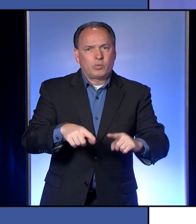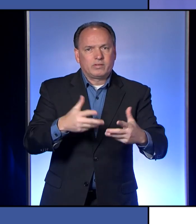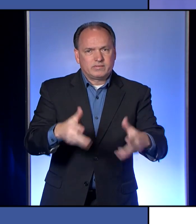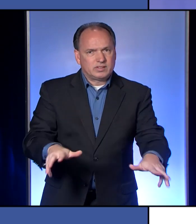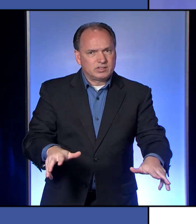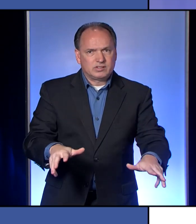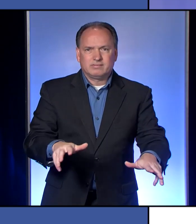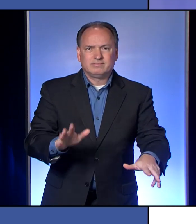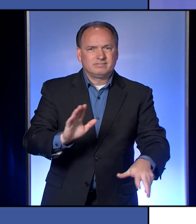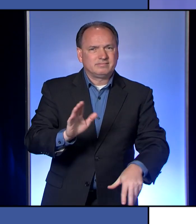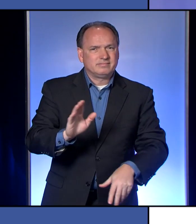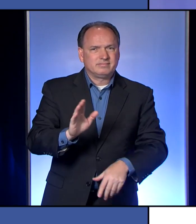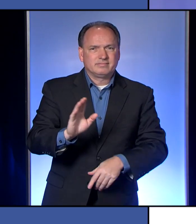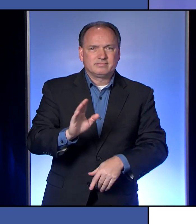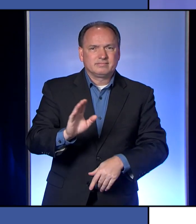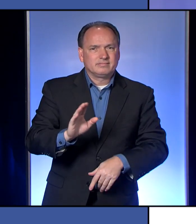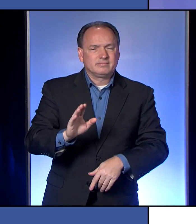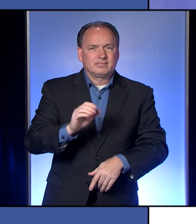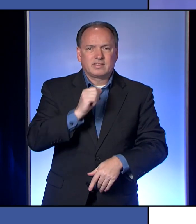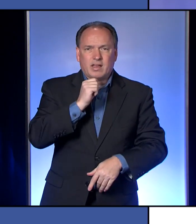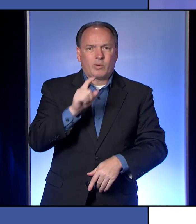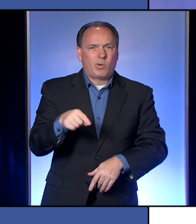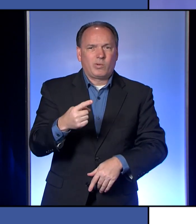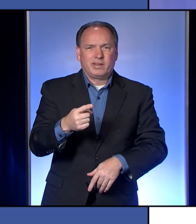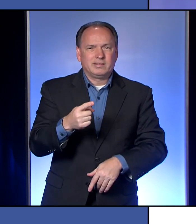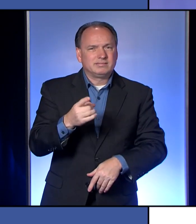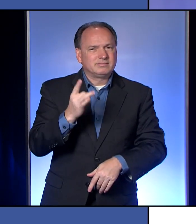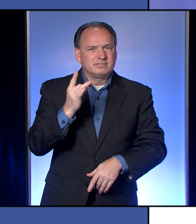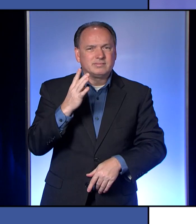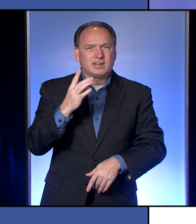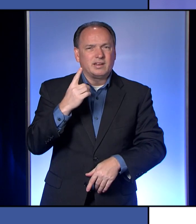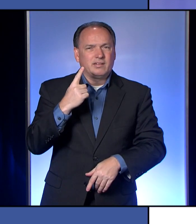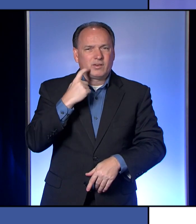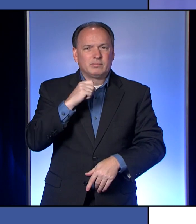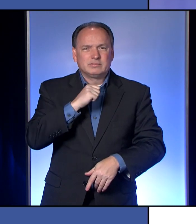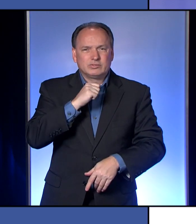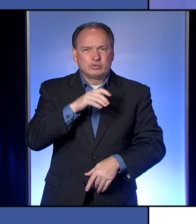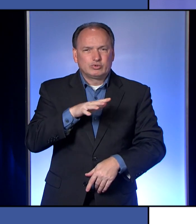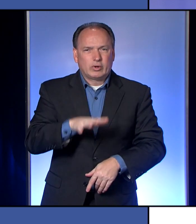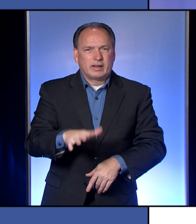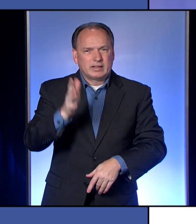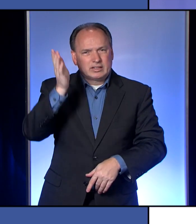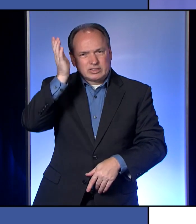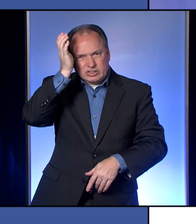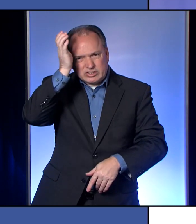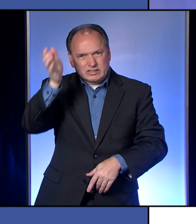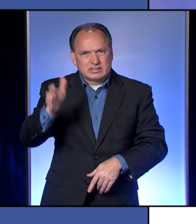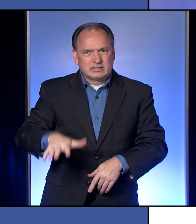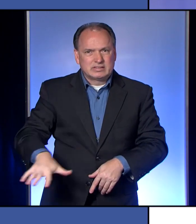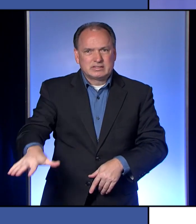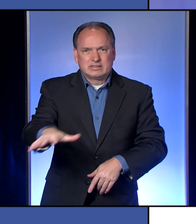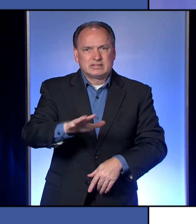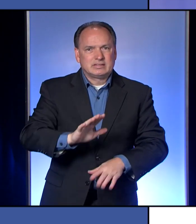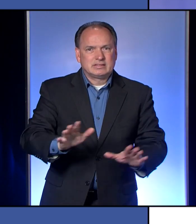with them. Not only is this an issue from the standpoint of just basically litter,